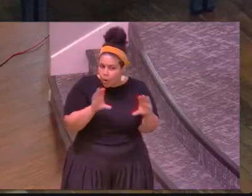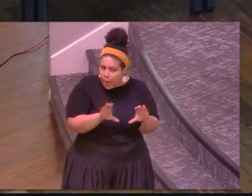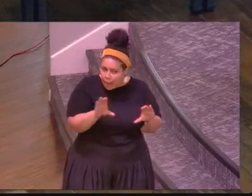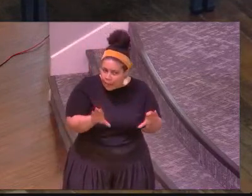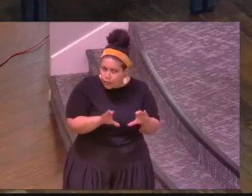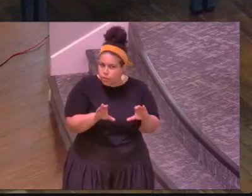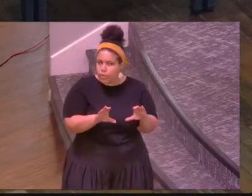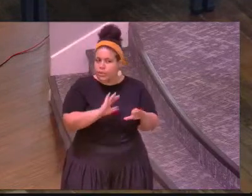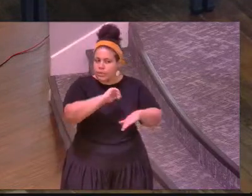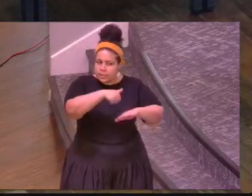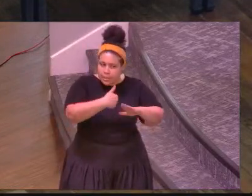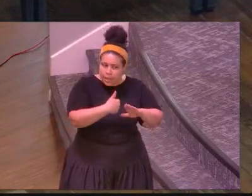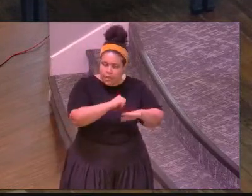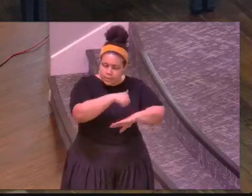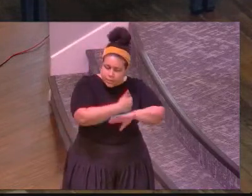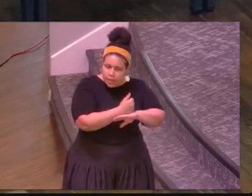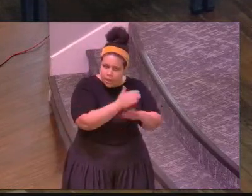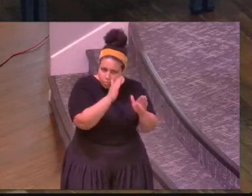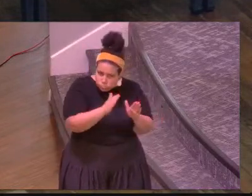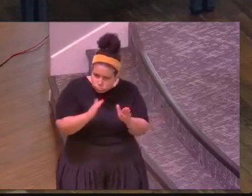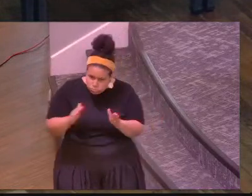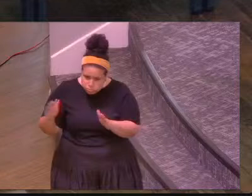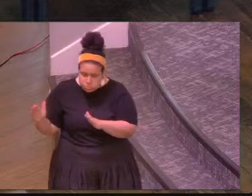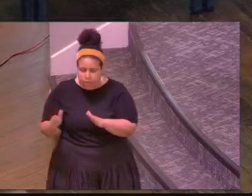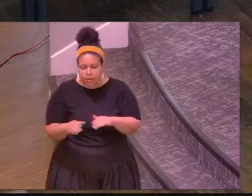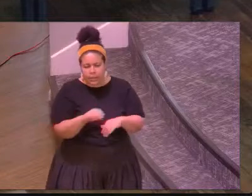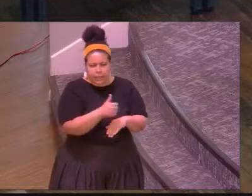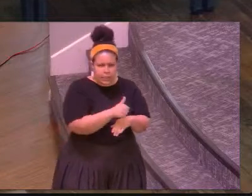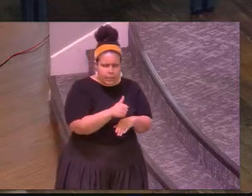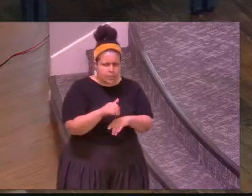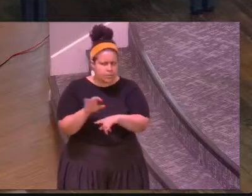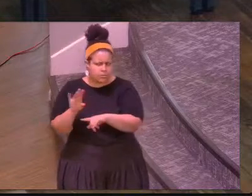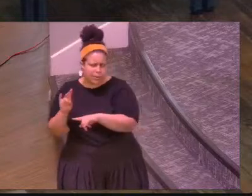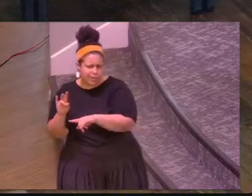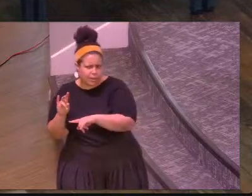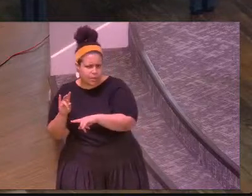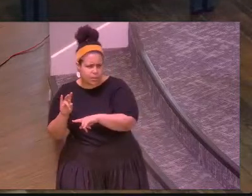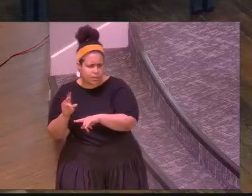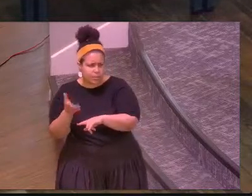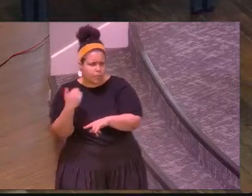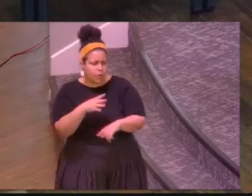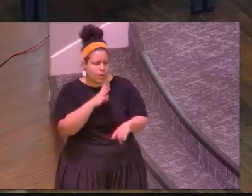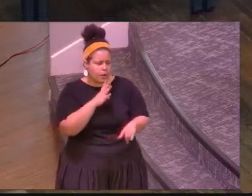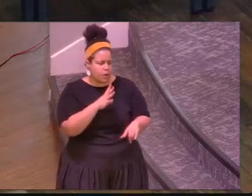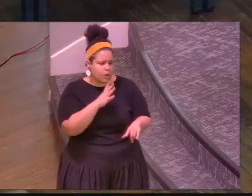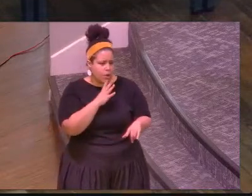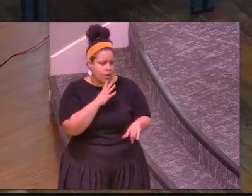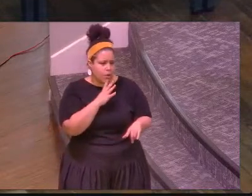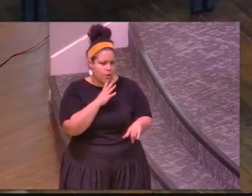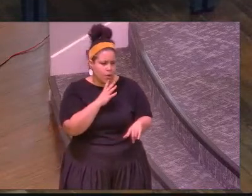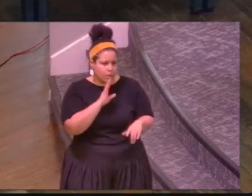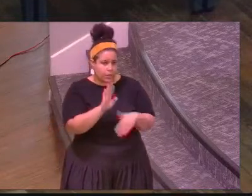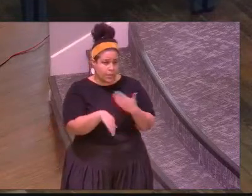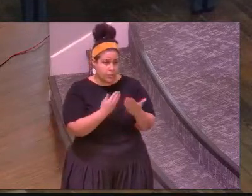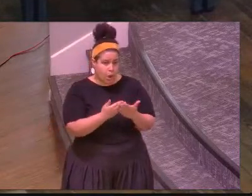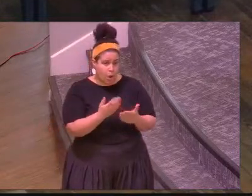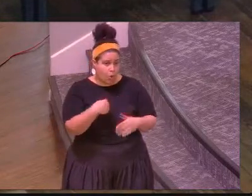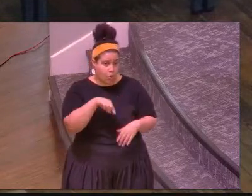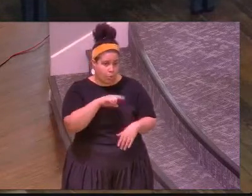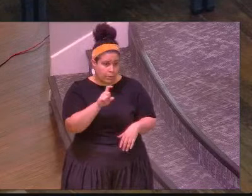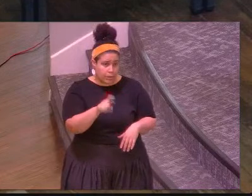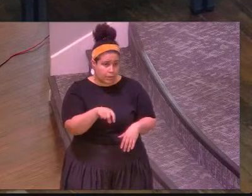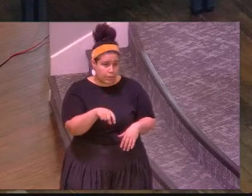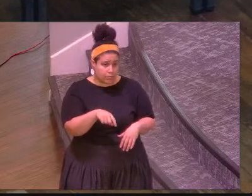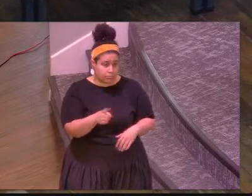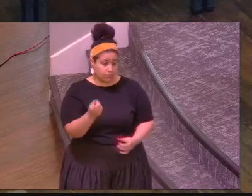lined up with them to occur on the 10th or the 17th. But we've already talked with them. But with that, that's all we need. Unless you have any